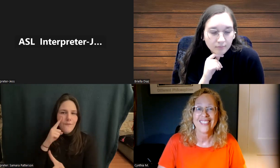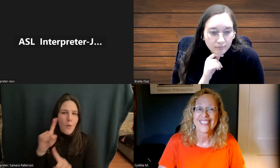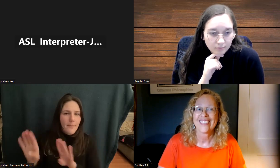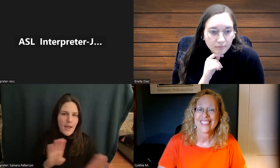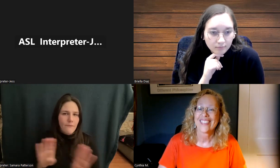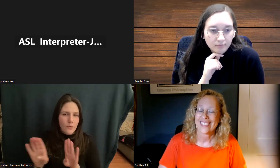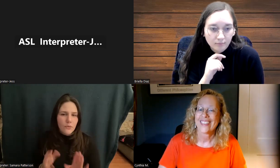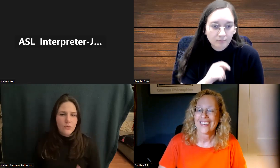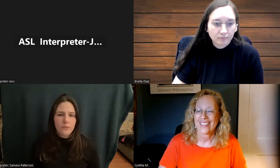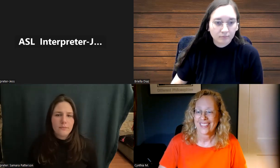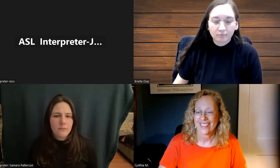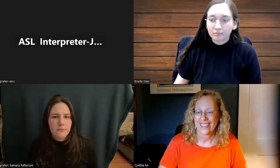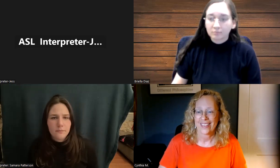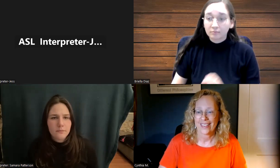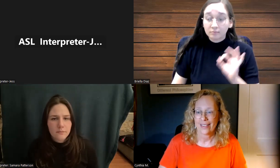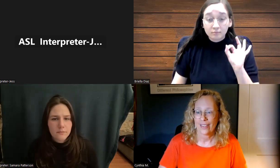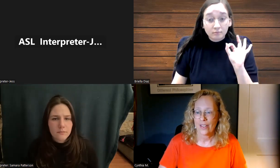dog.